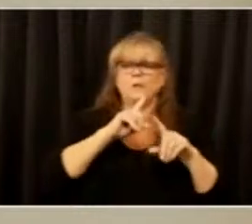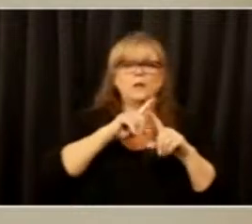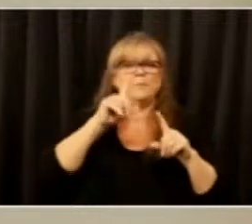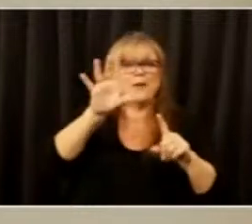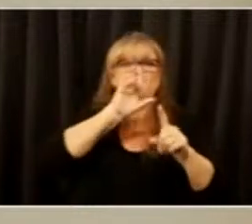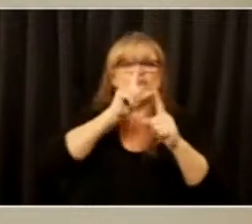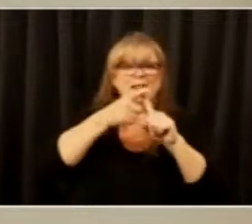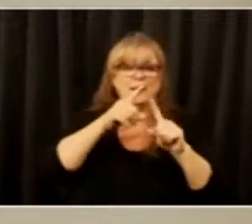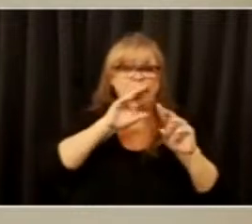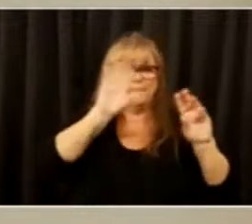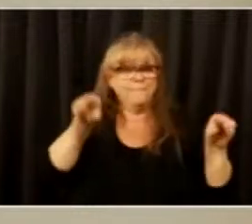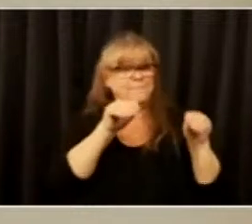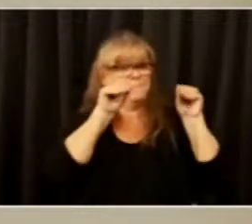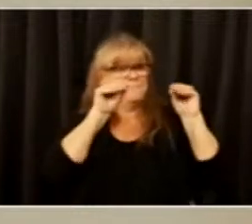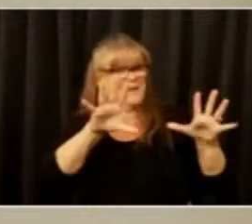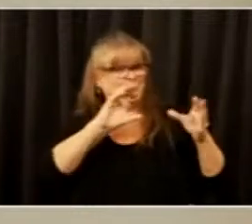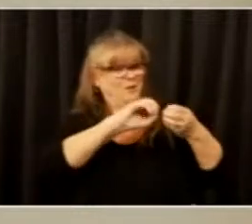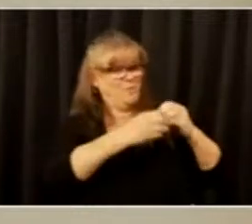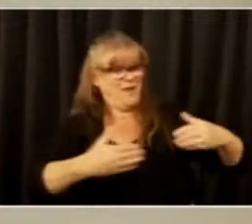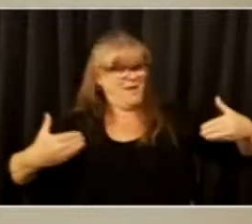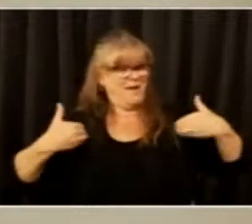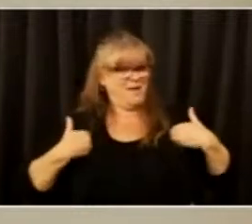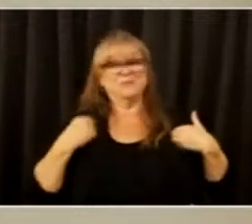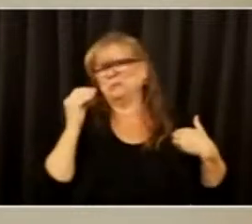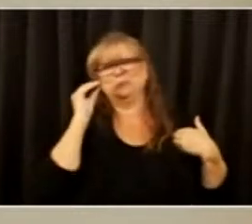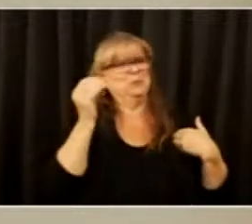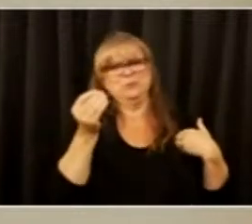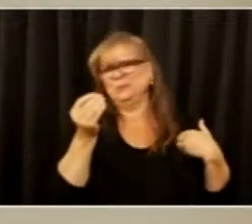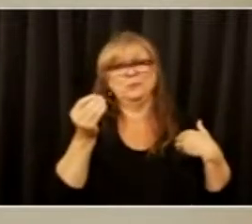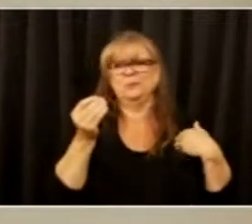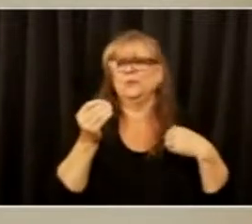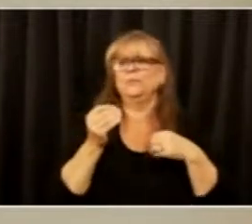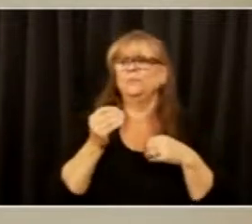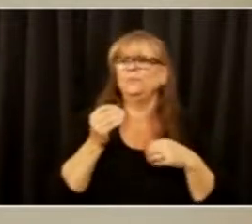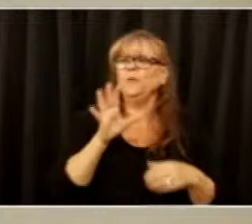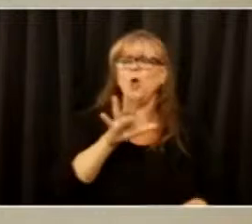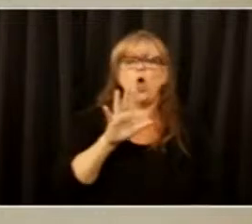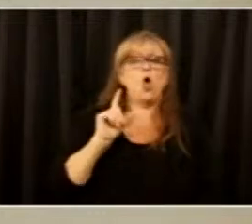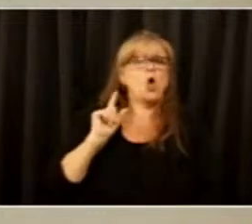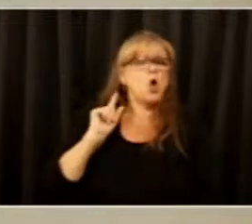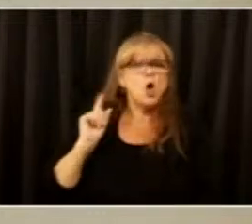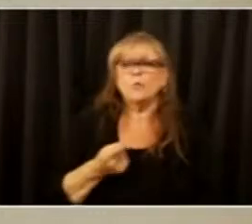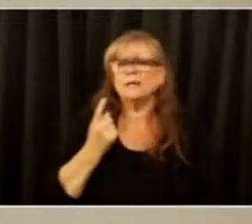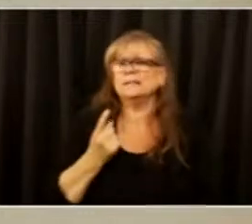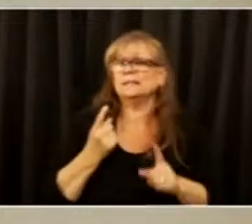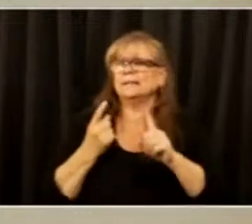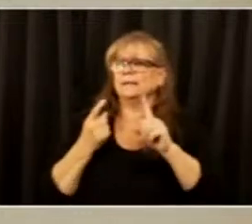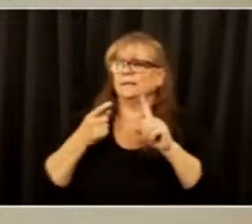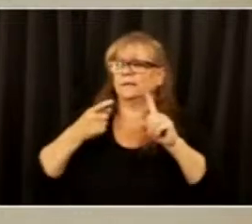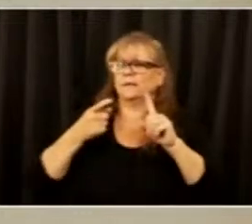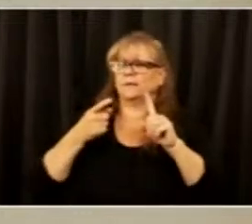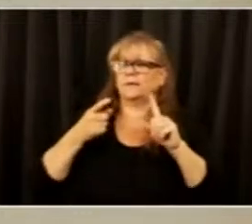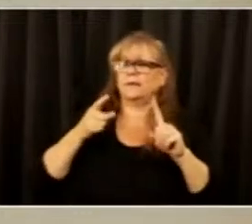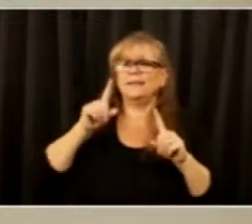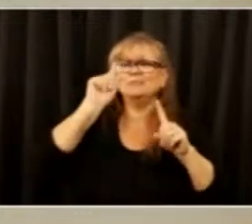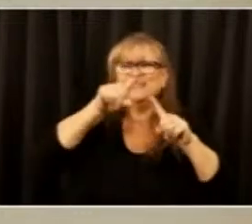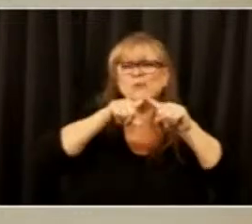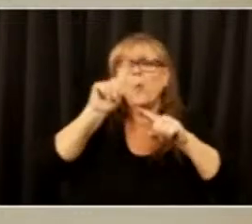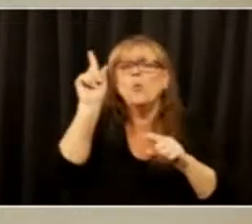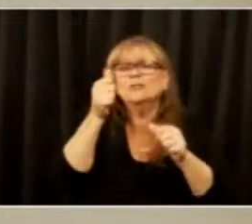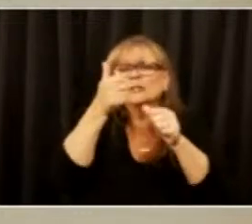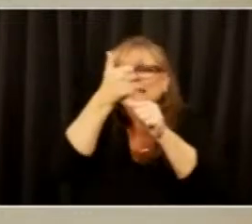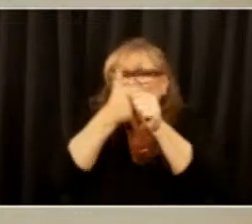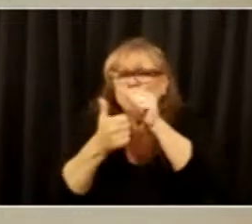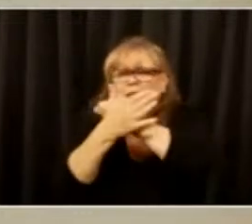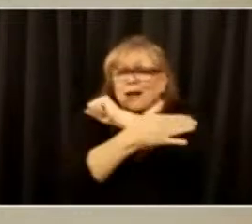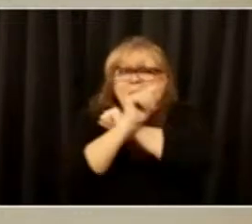stop COVID in our state. There always are going to be these differences in the level of vaccination that exists from community to community, but the reality is that the